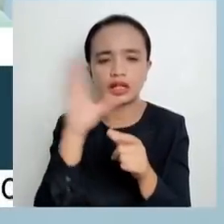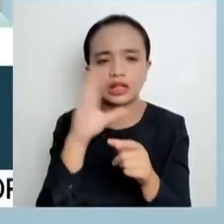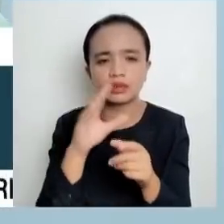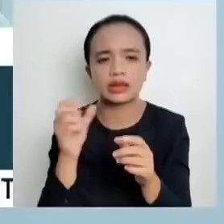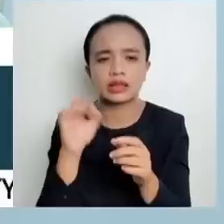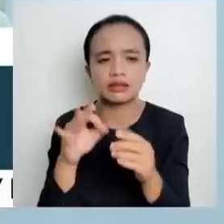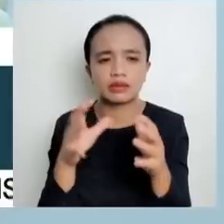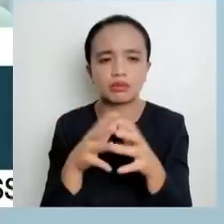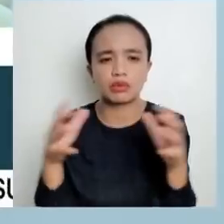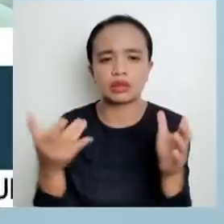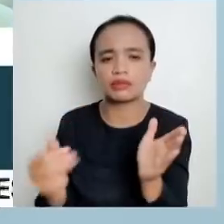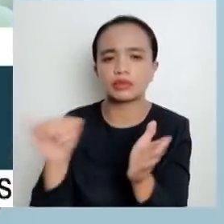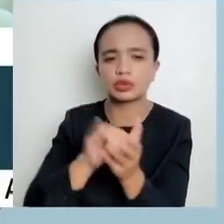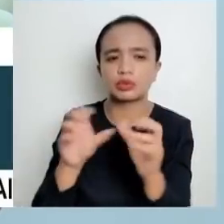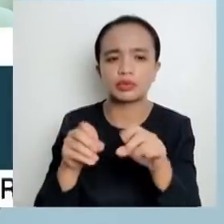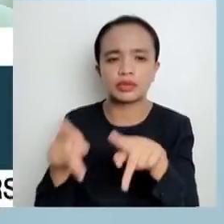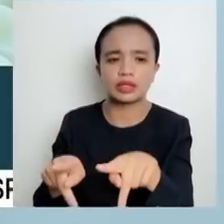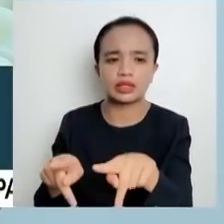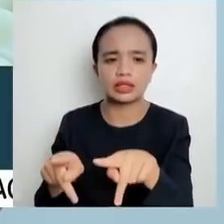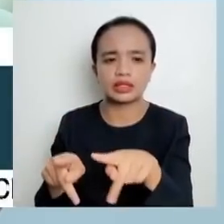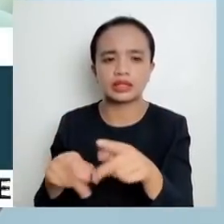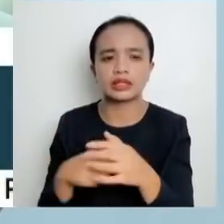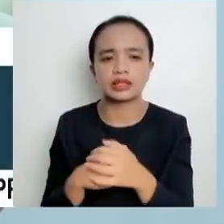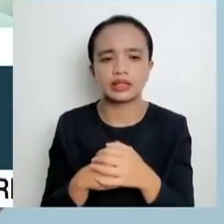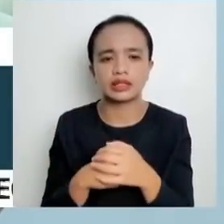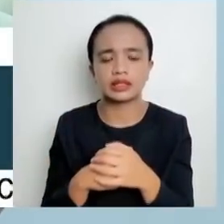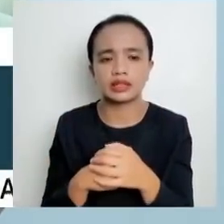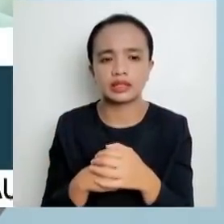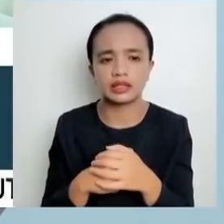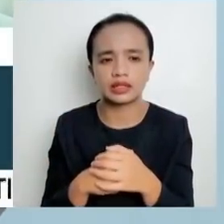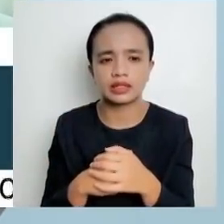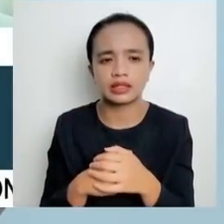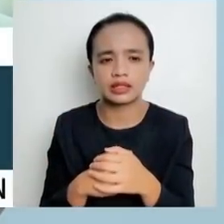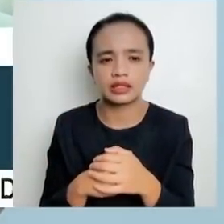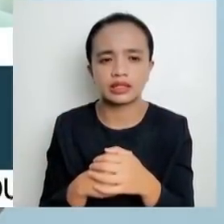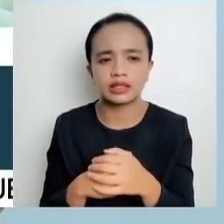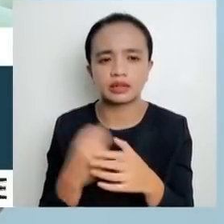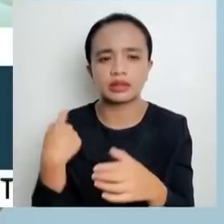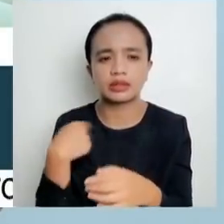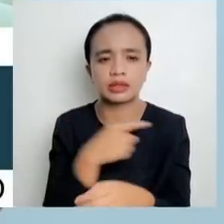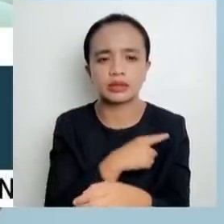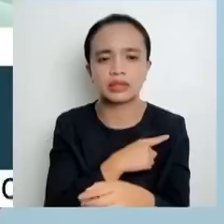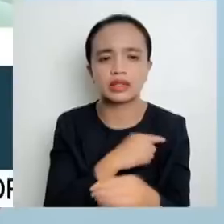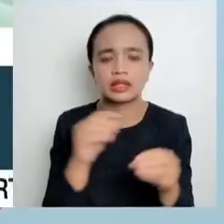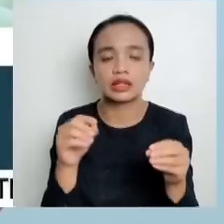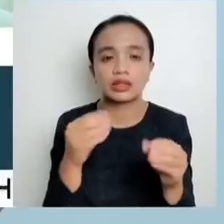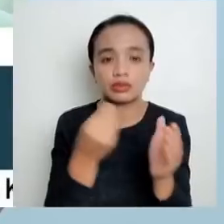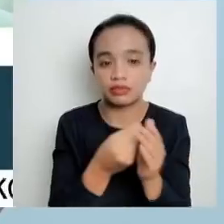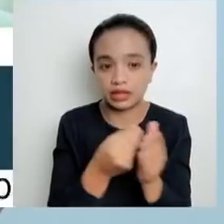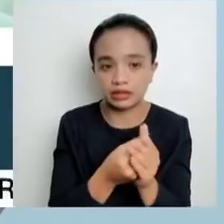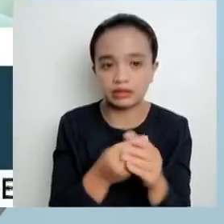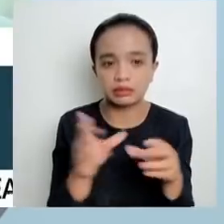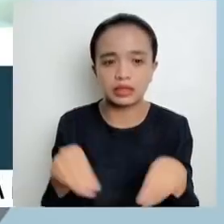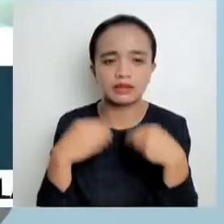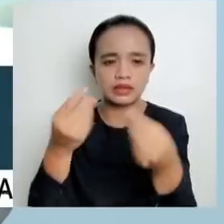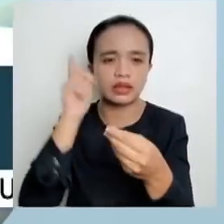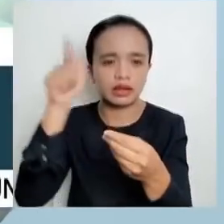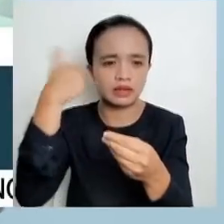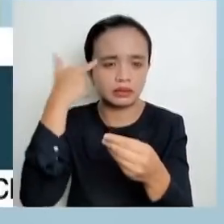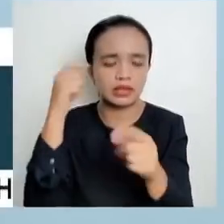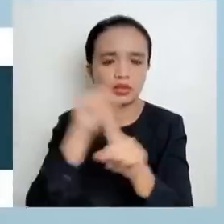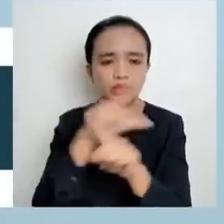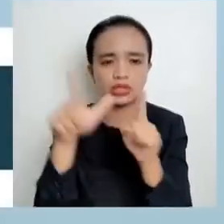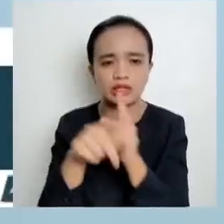dividends may be generated. Dividends which shall be channeled to the fund of the government's strategic and social